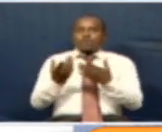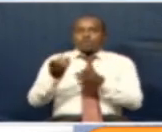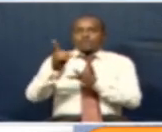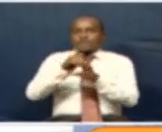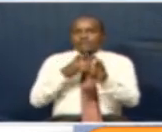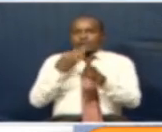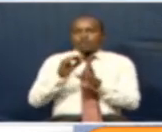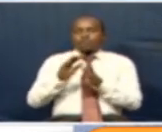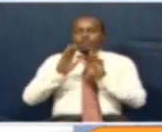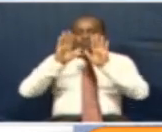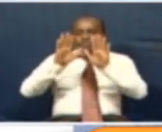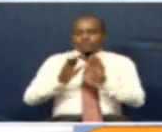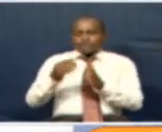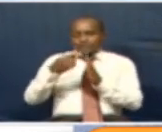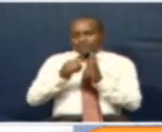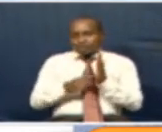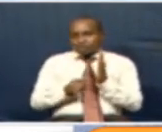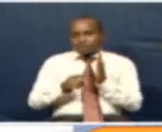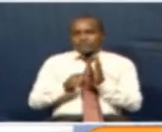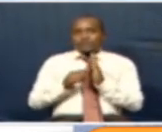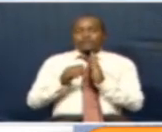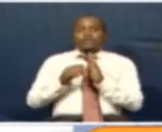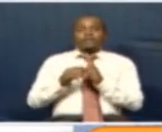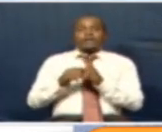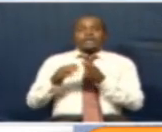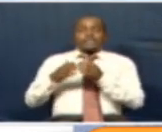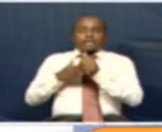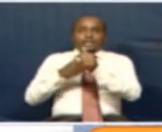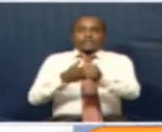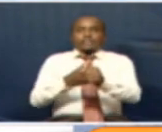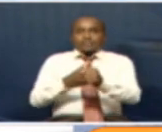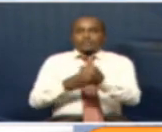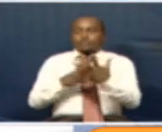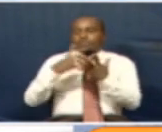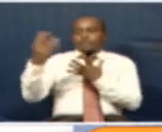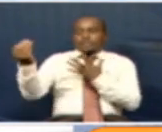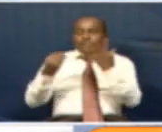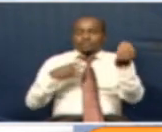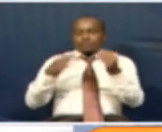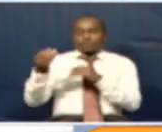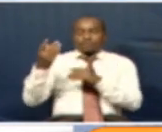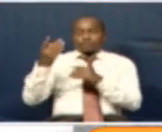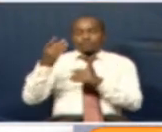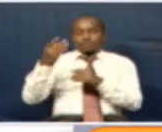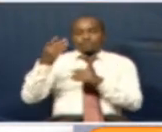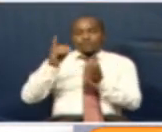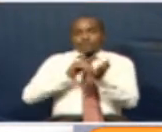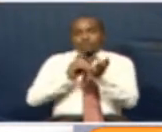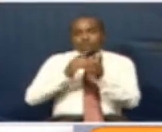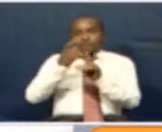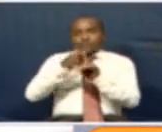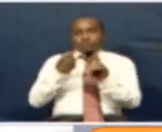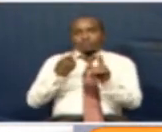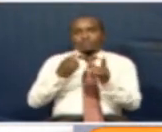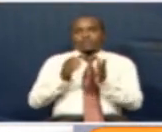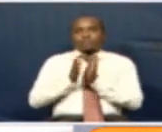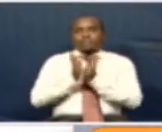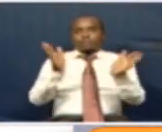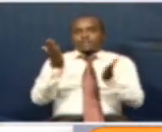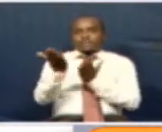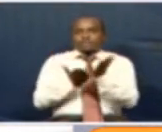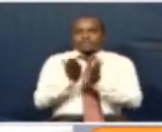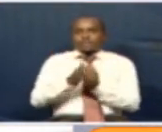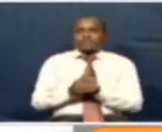important checkoffs are also commonplace, leading to the exodus of health workers from public service. It is the building, it is